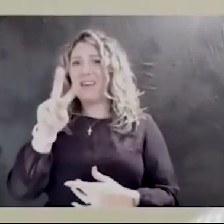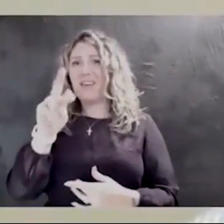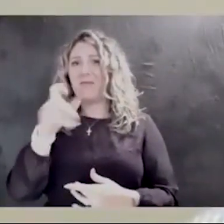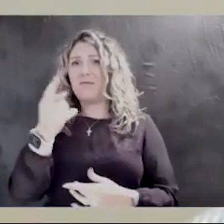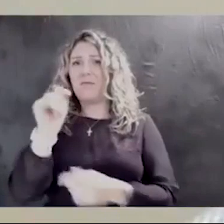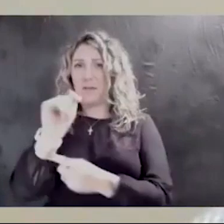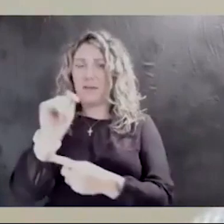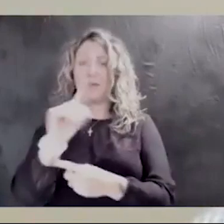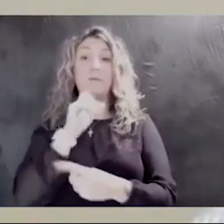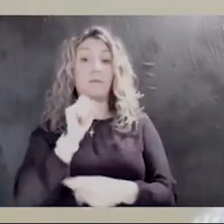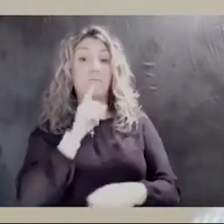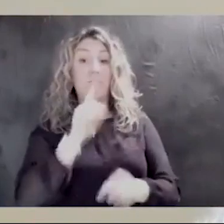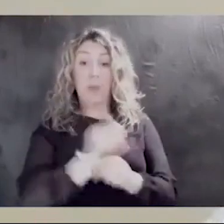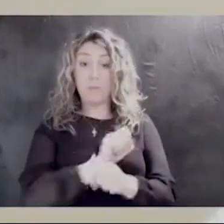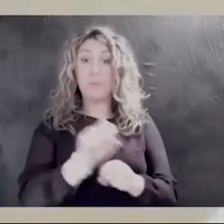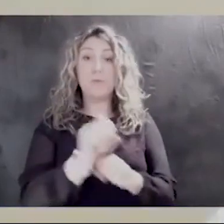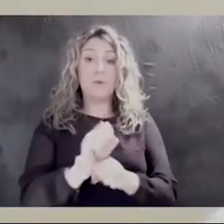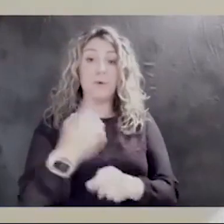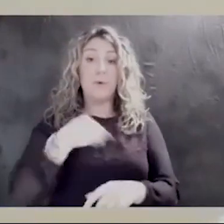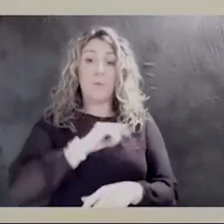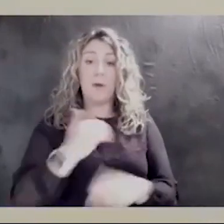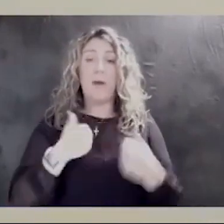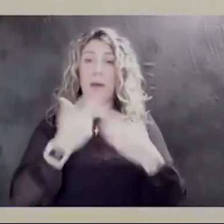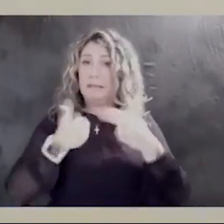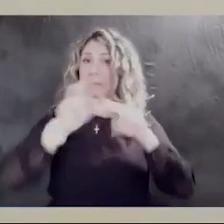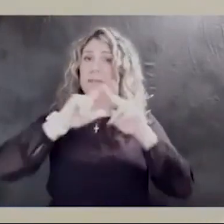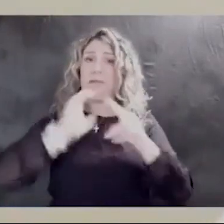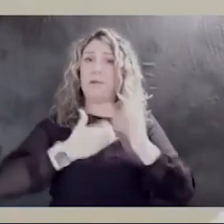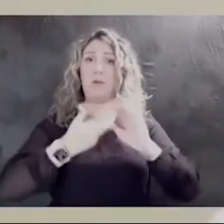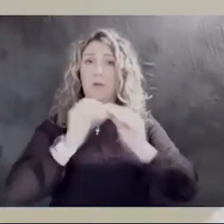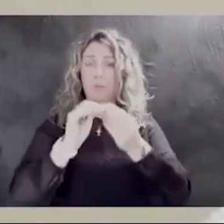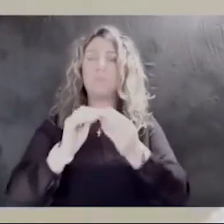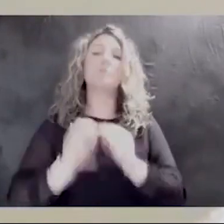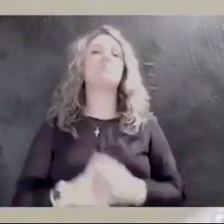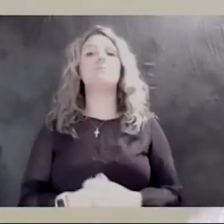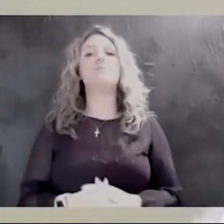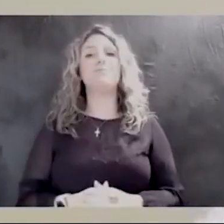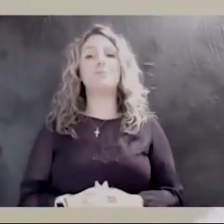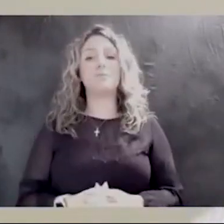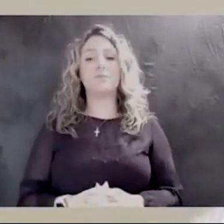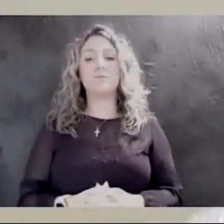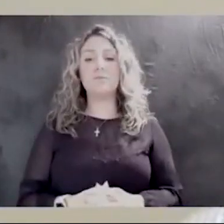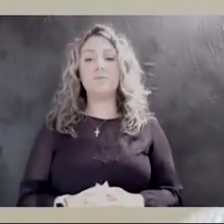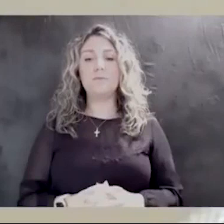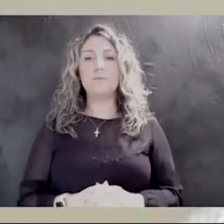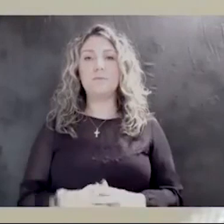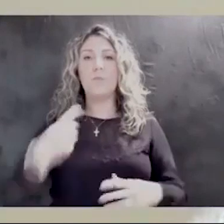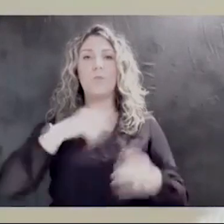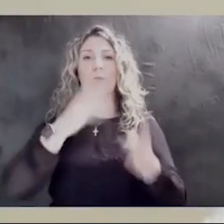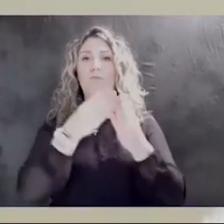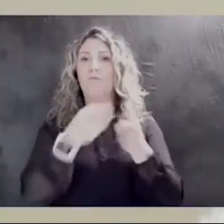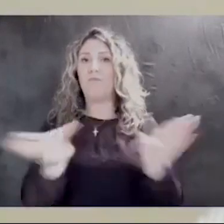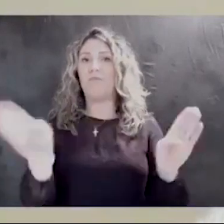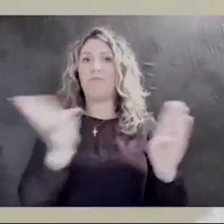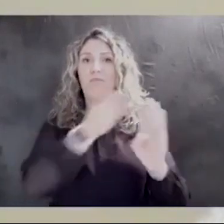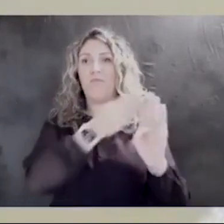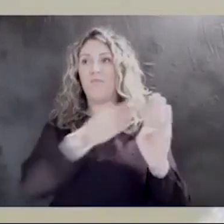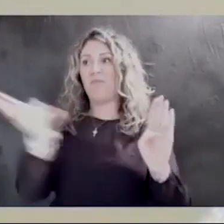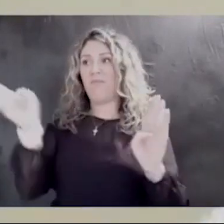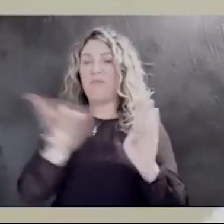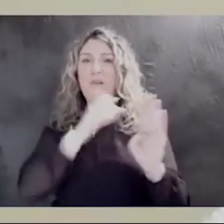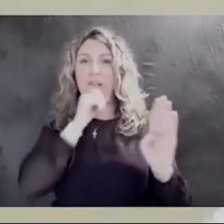Yeah, absolutely. We've had an uptick in our numbers, and we have a wide range of ages. We still have